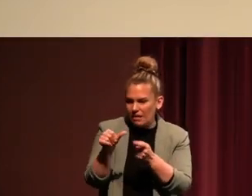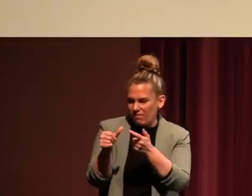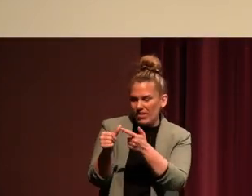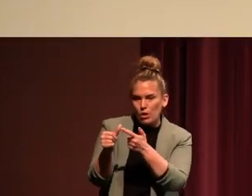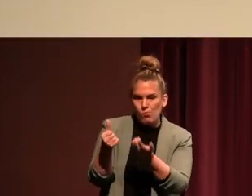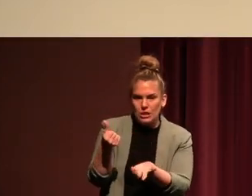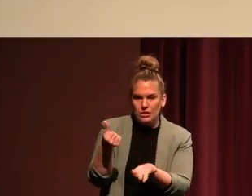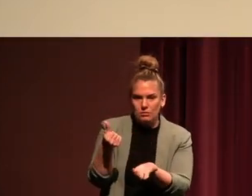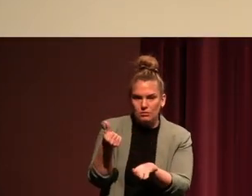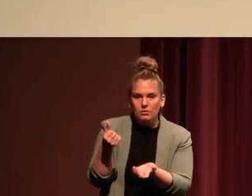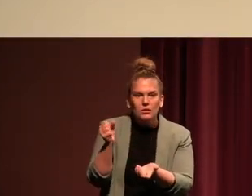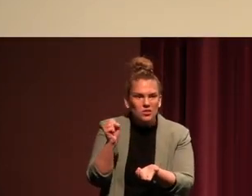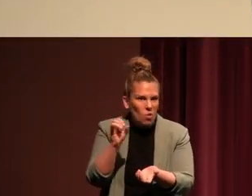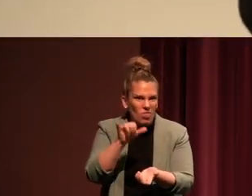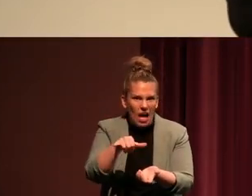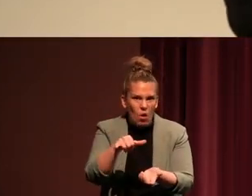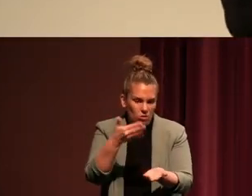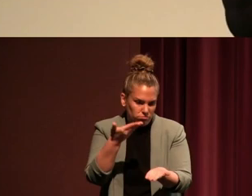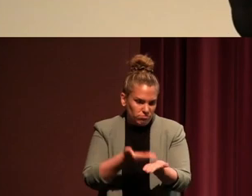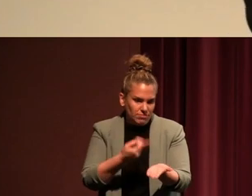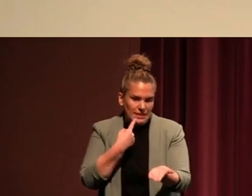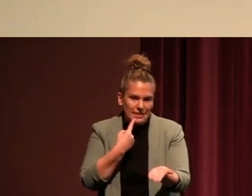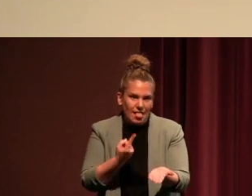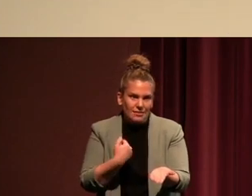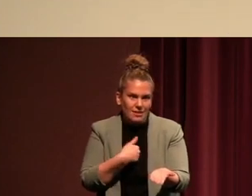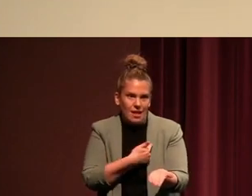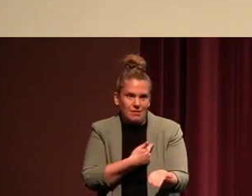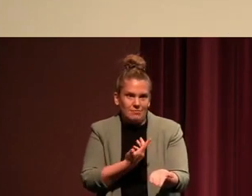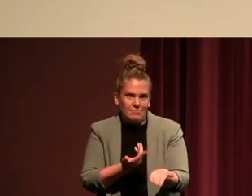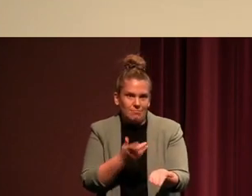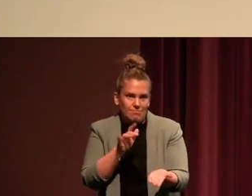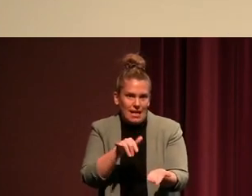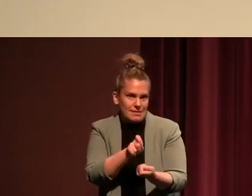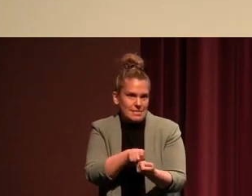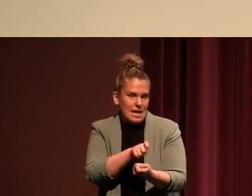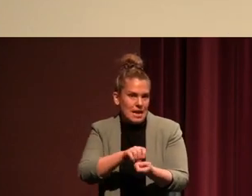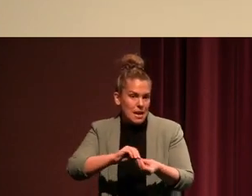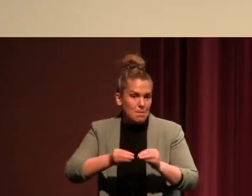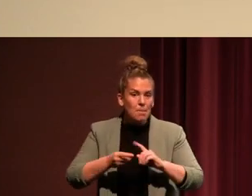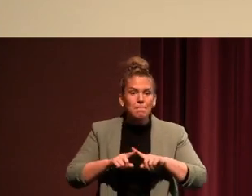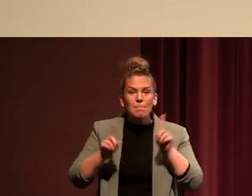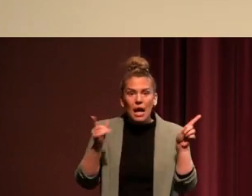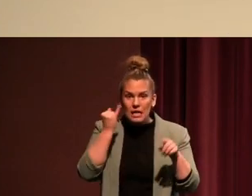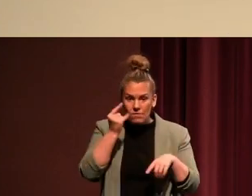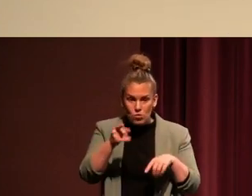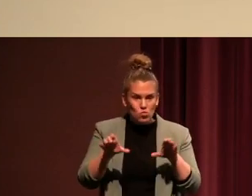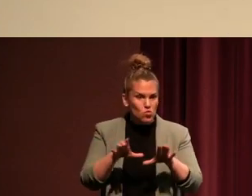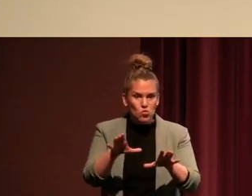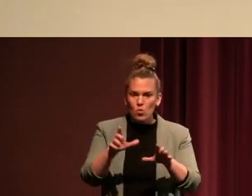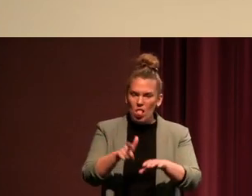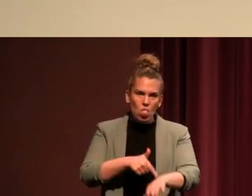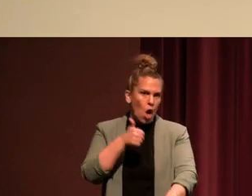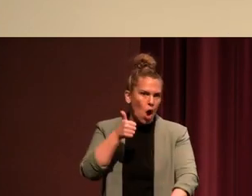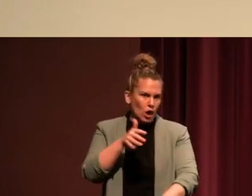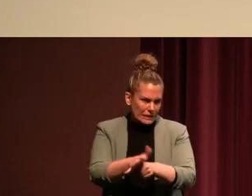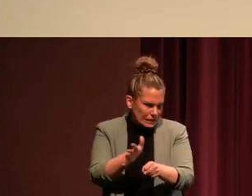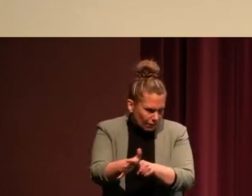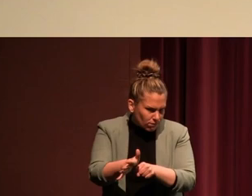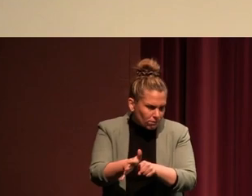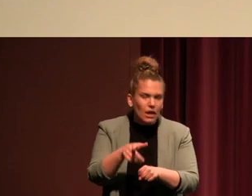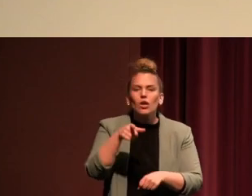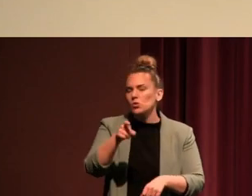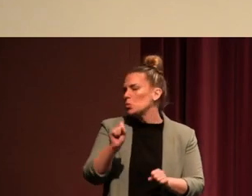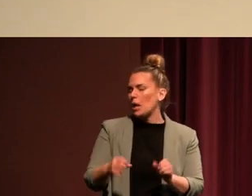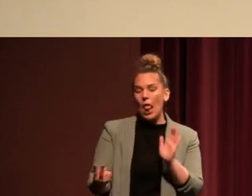us which year is which. Although, if you do it for long enough, you can just look at it. And if you